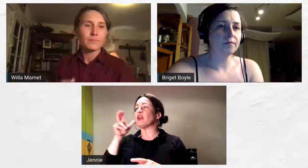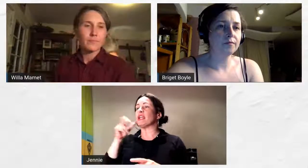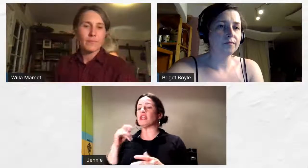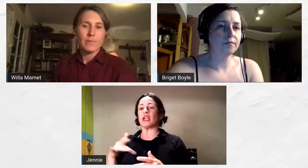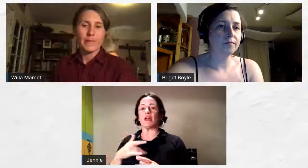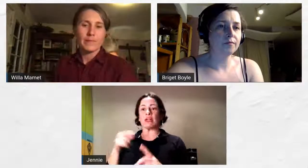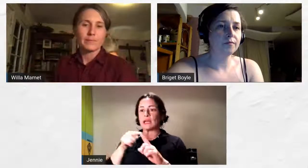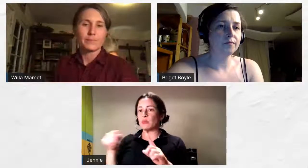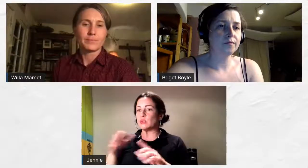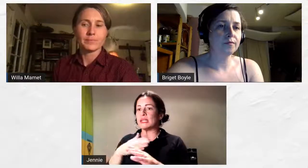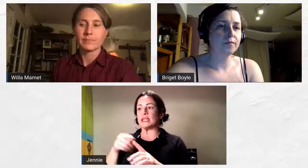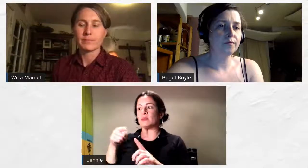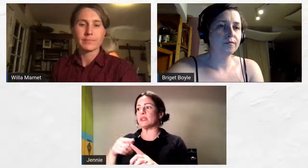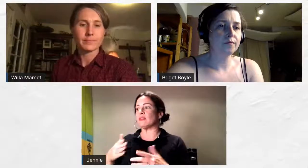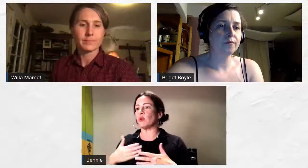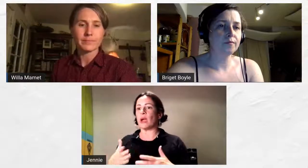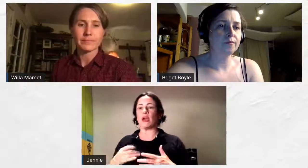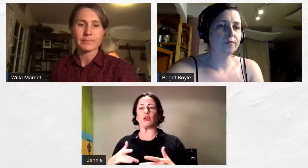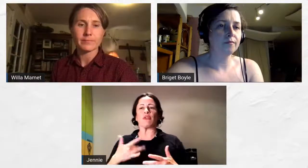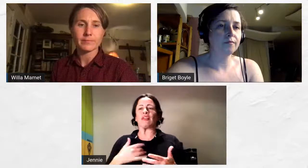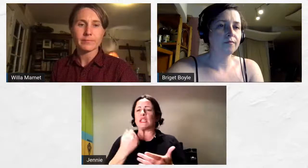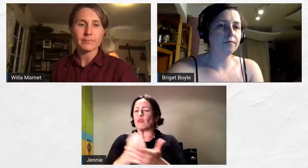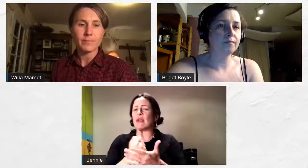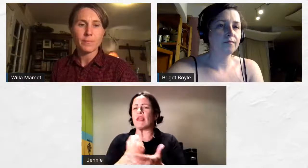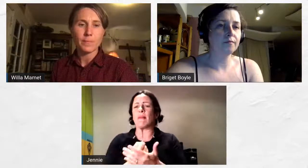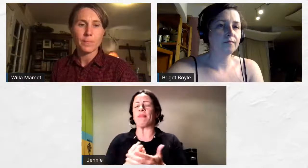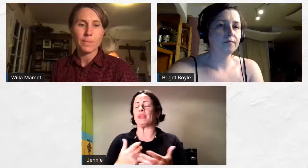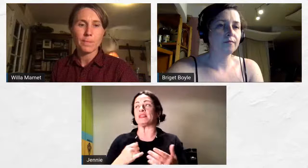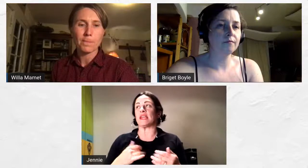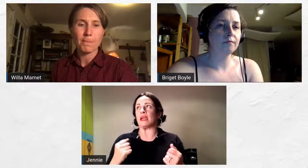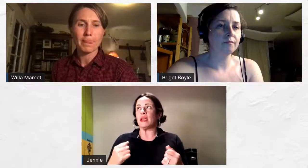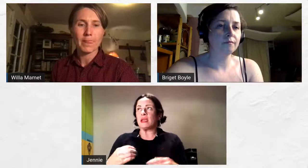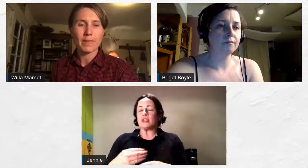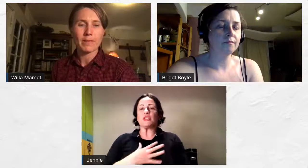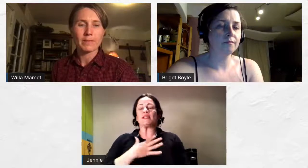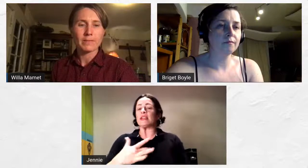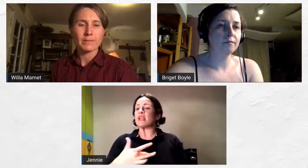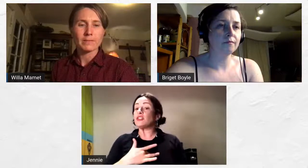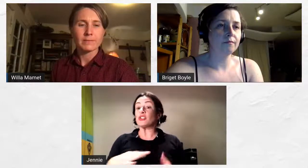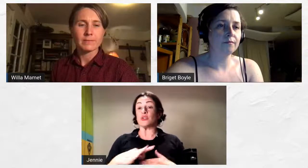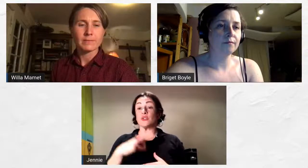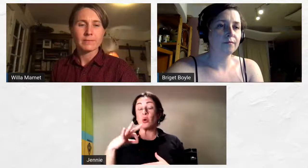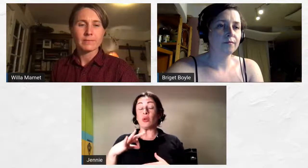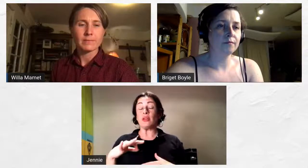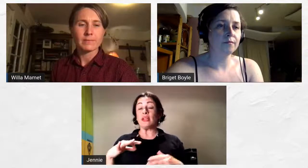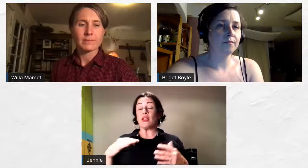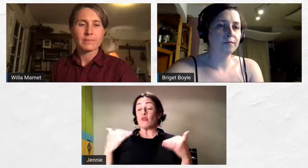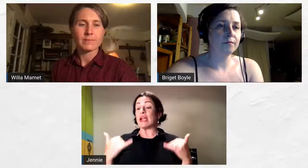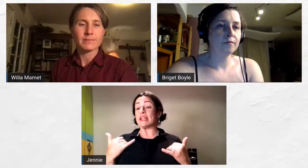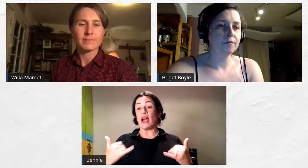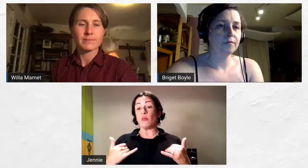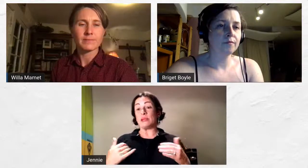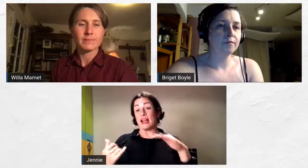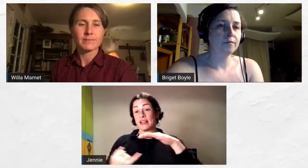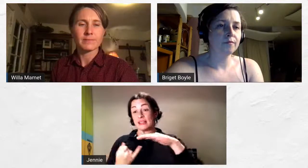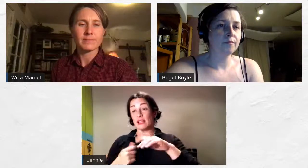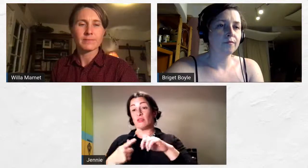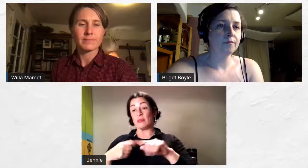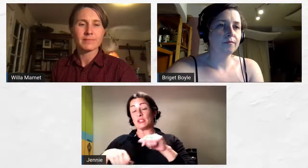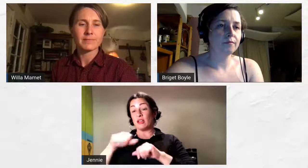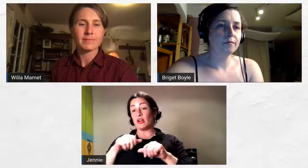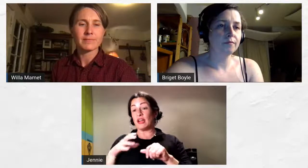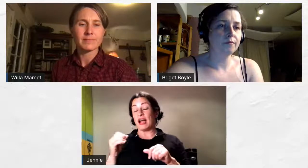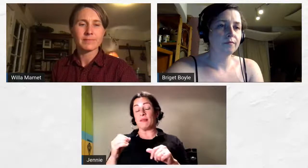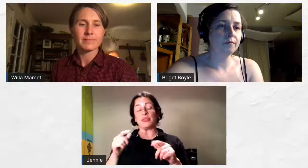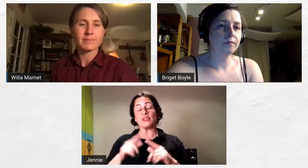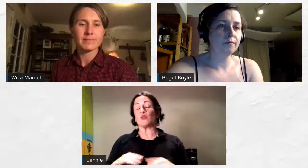you're hearing and you're hearing like music in a specific way, or you're feeling rhythm that's like just like touching your soul. Right now, being isolated